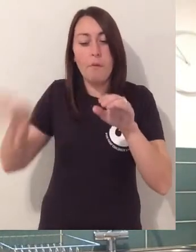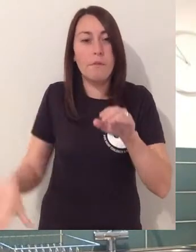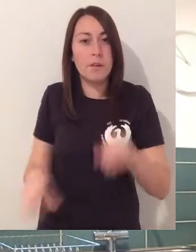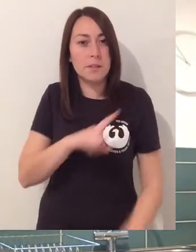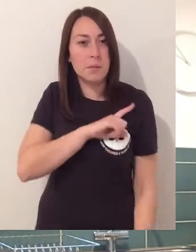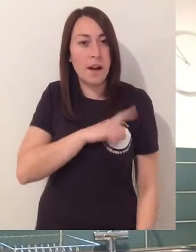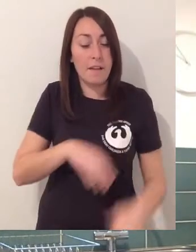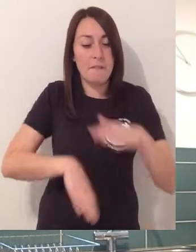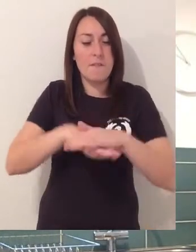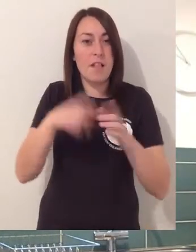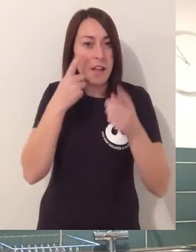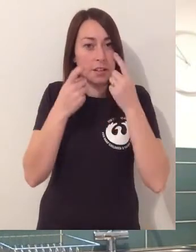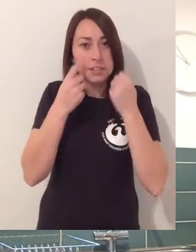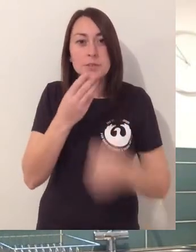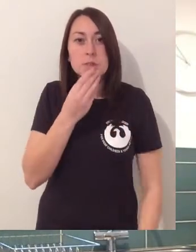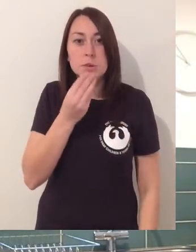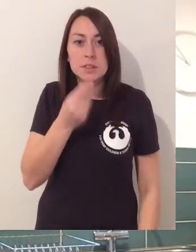onion.